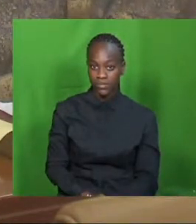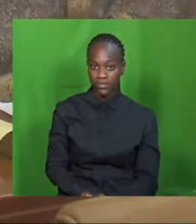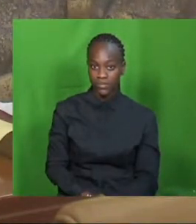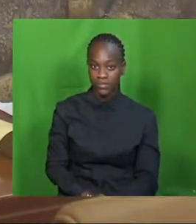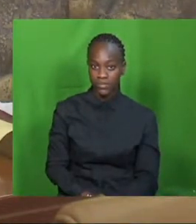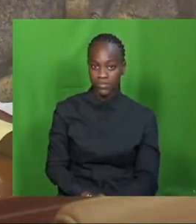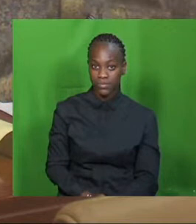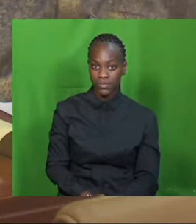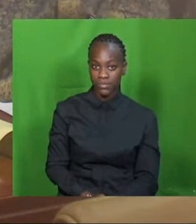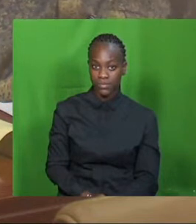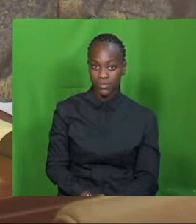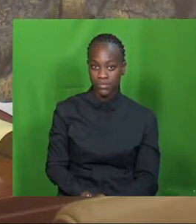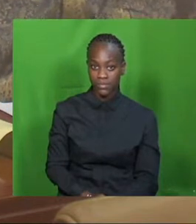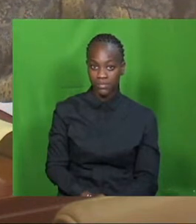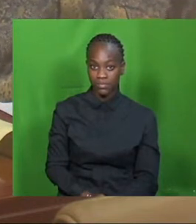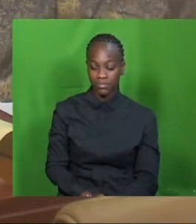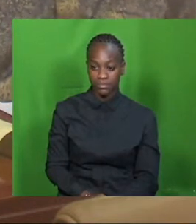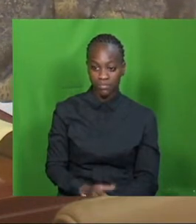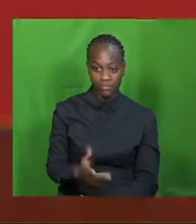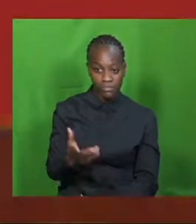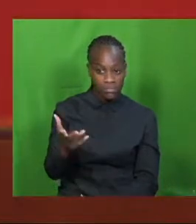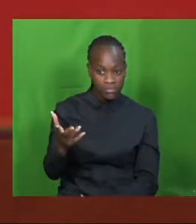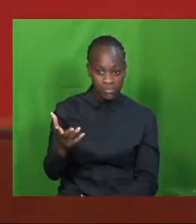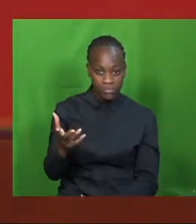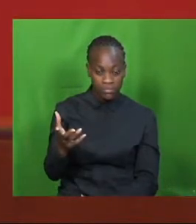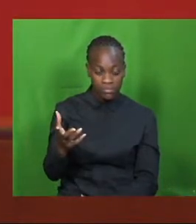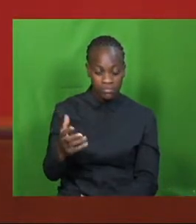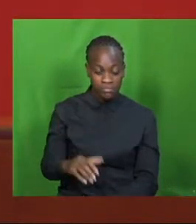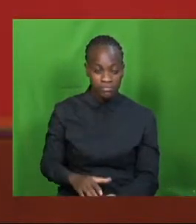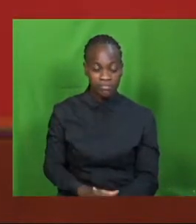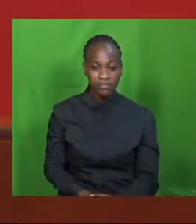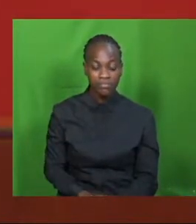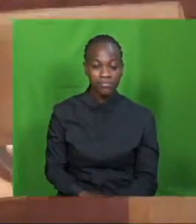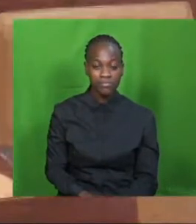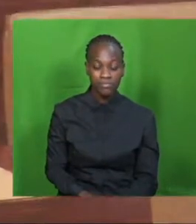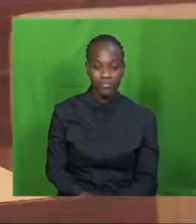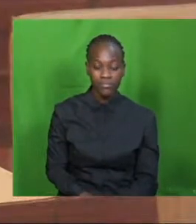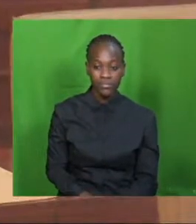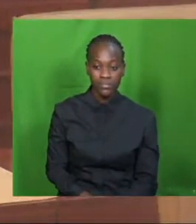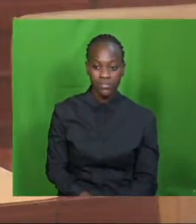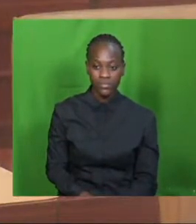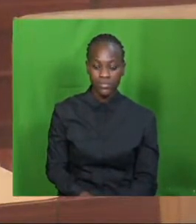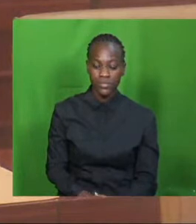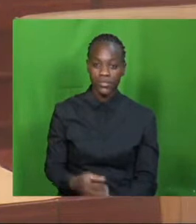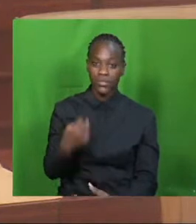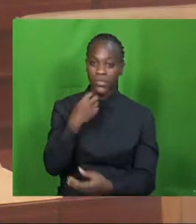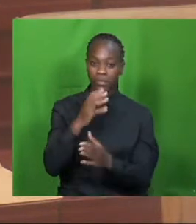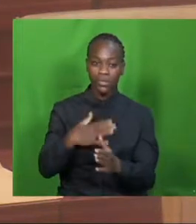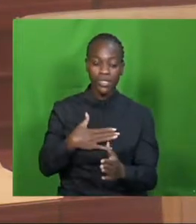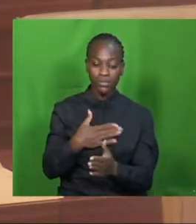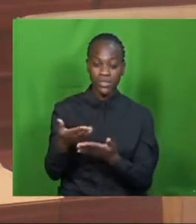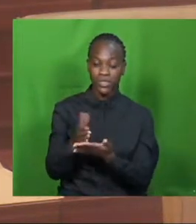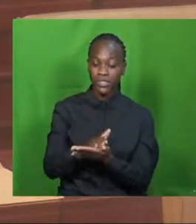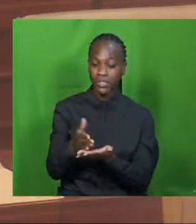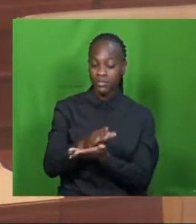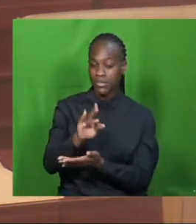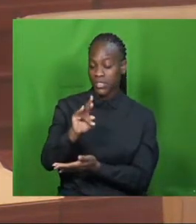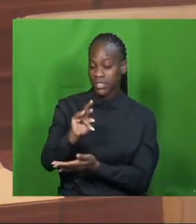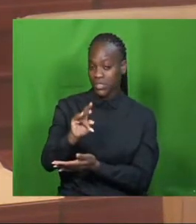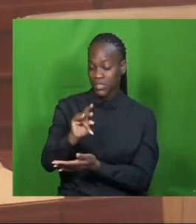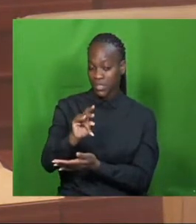to support us take decisions on the floor of the House. But as at now, the position is that